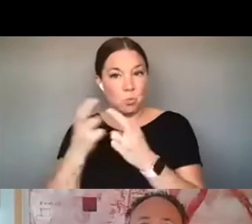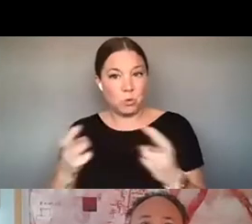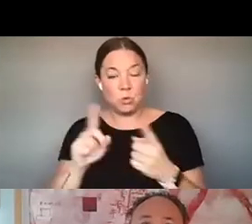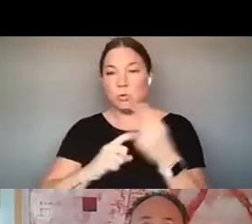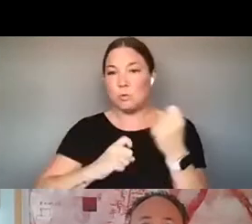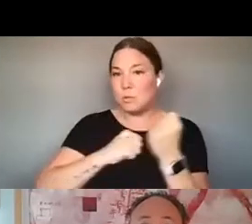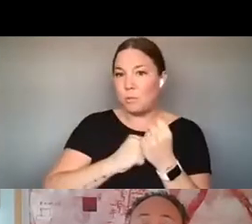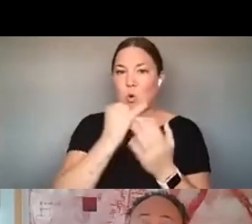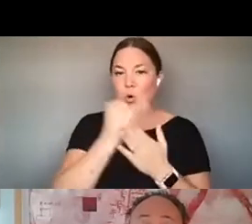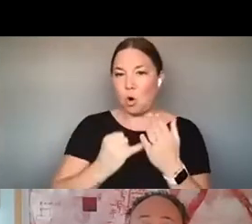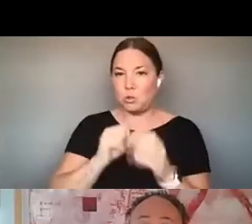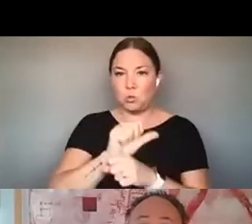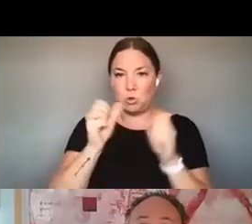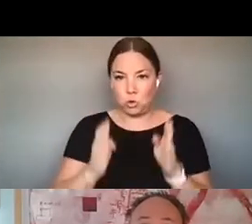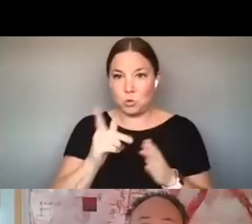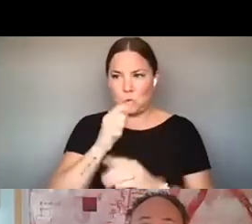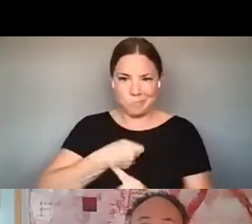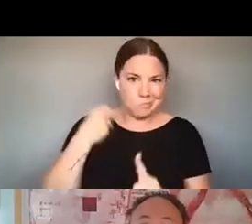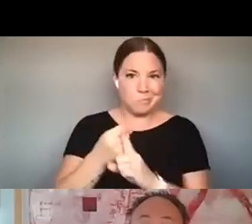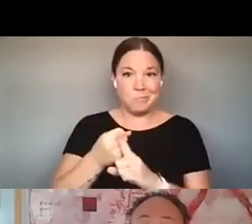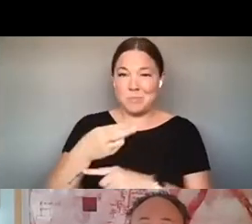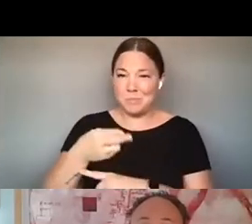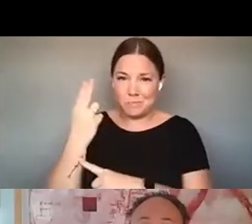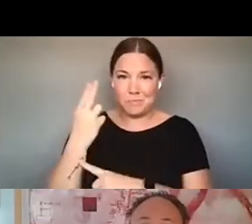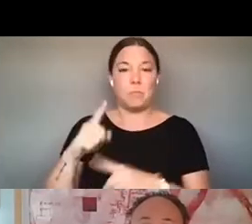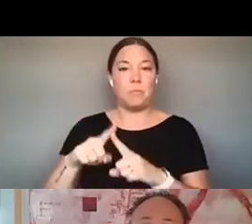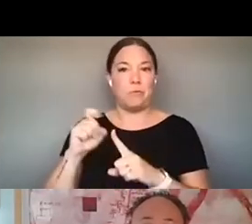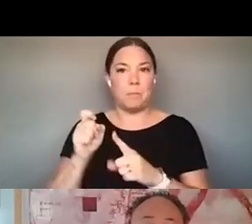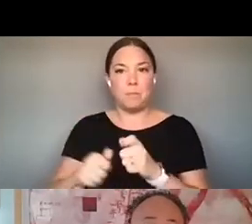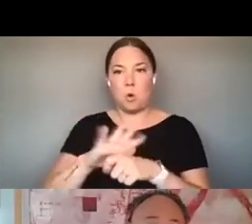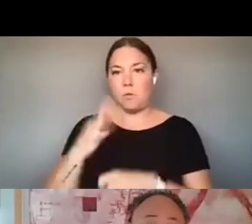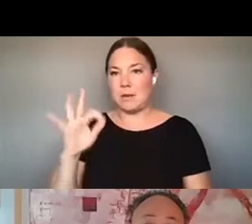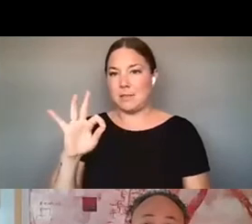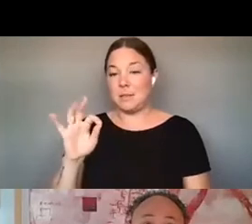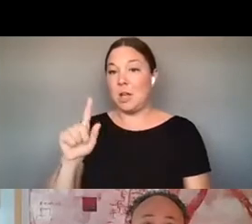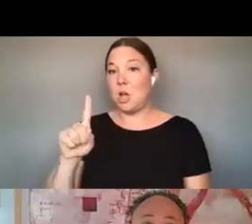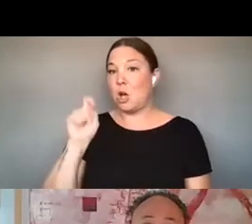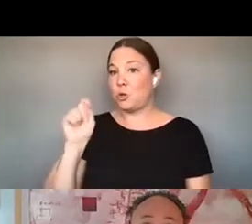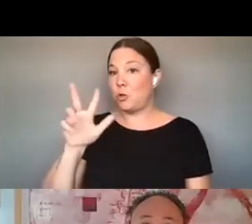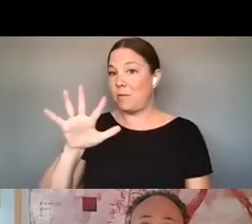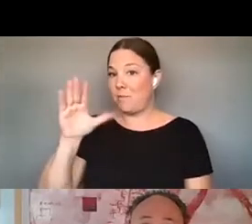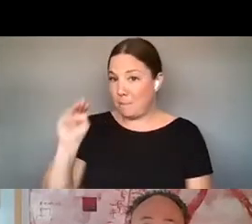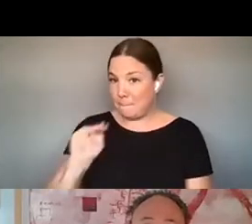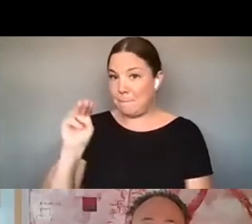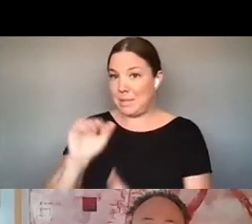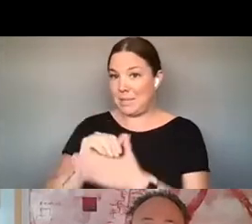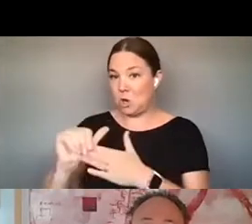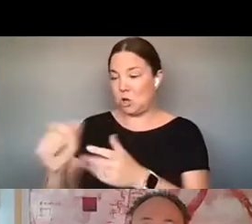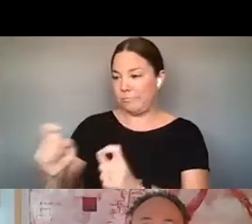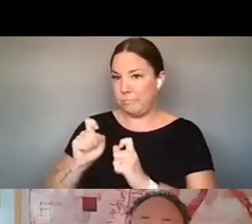hard hit by COVID-19. This includes $135 million for the National Endowment for the Arts.